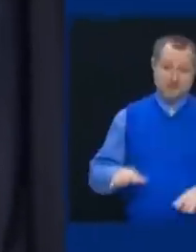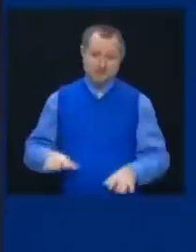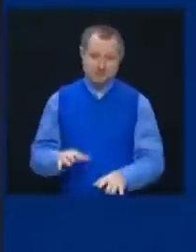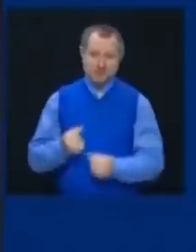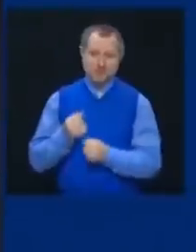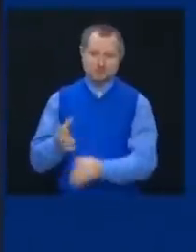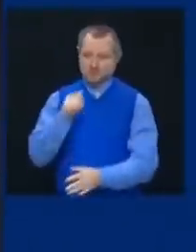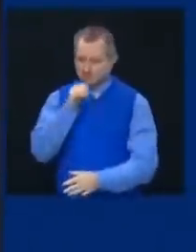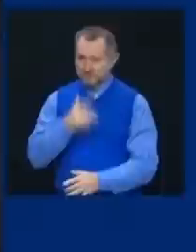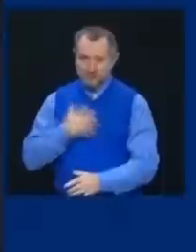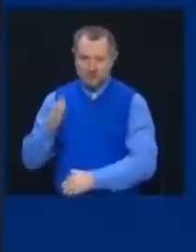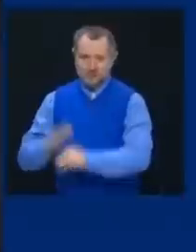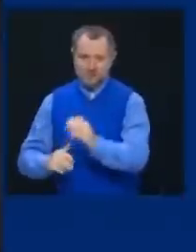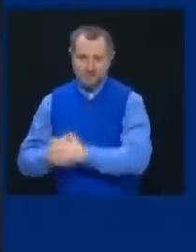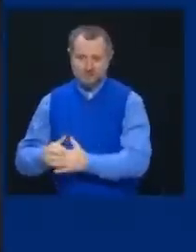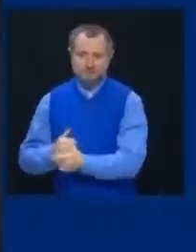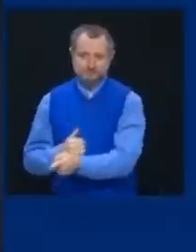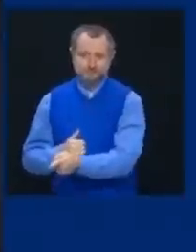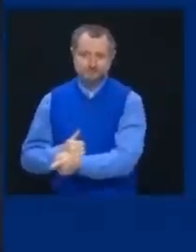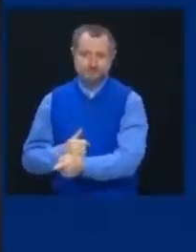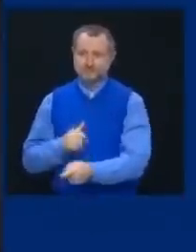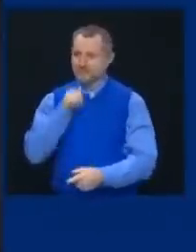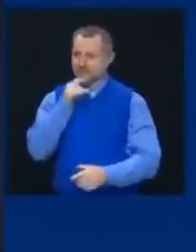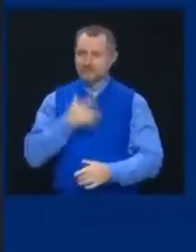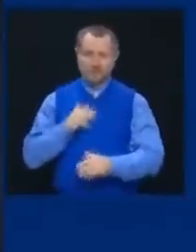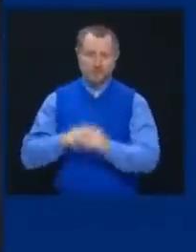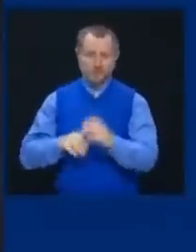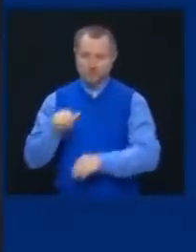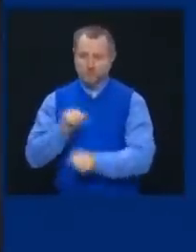and in the workplace.